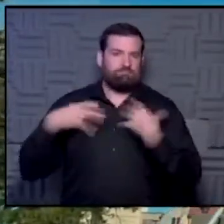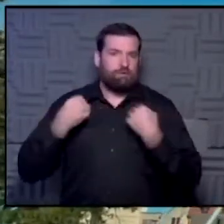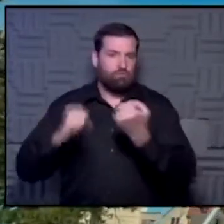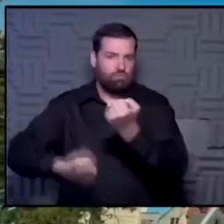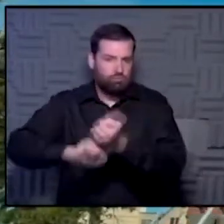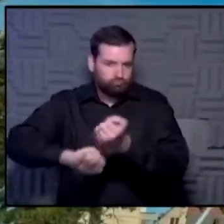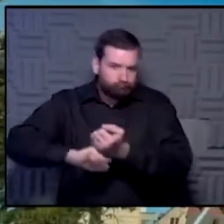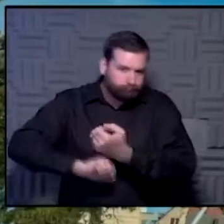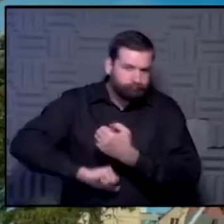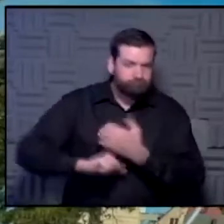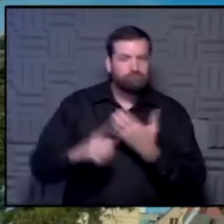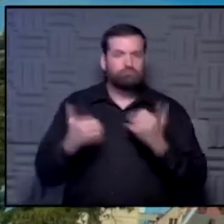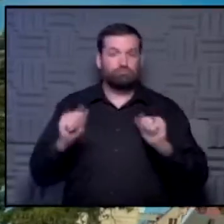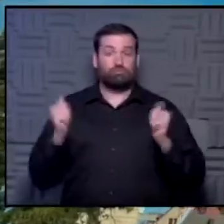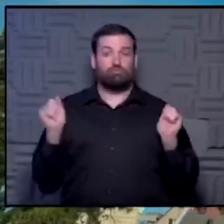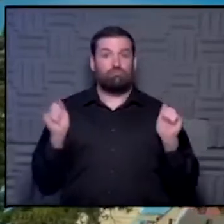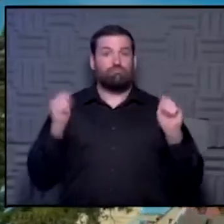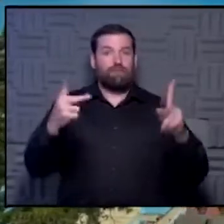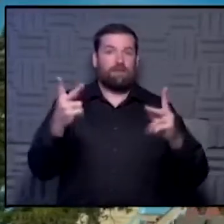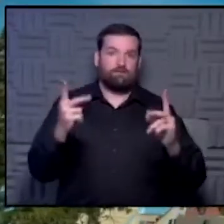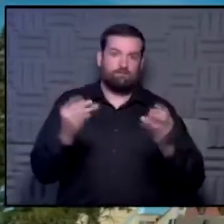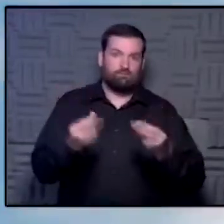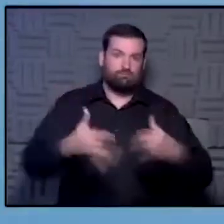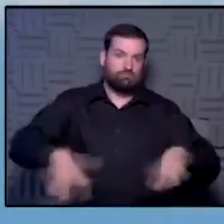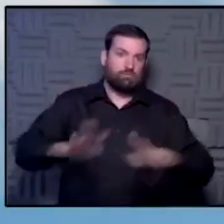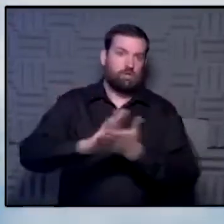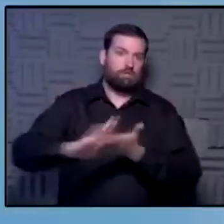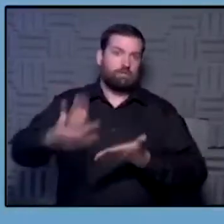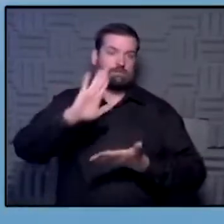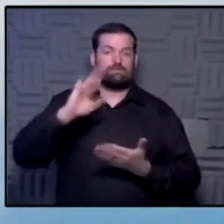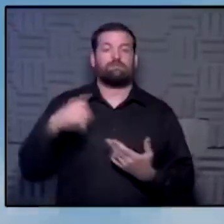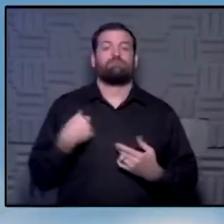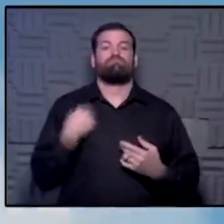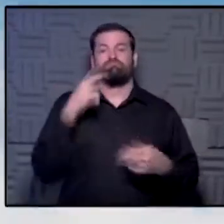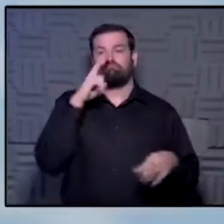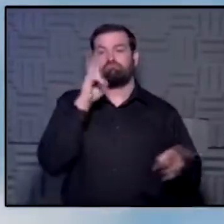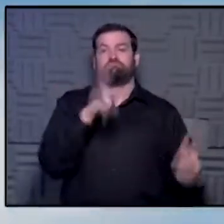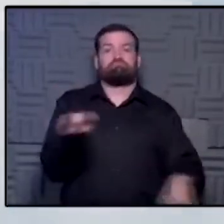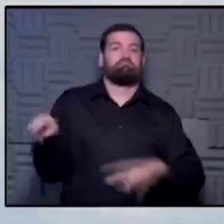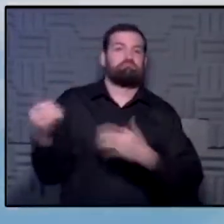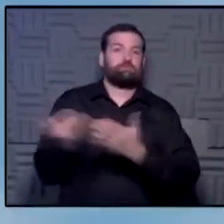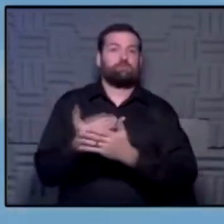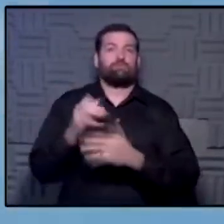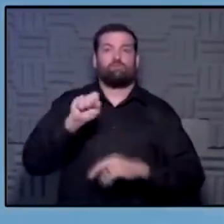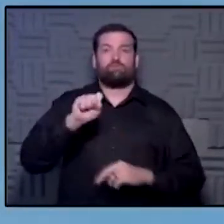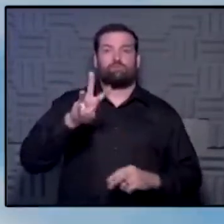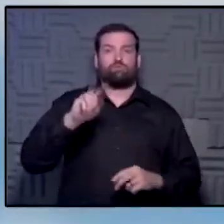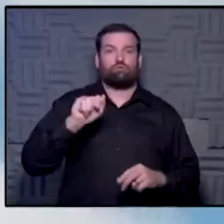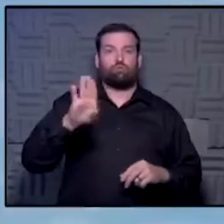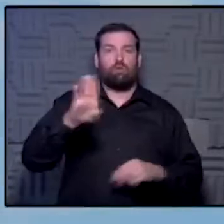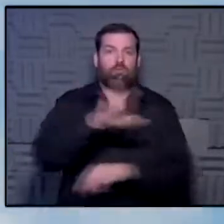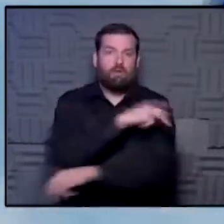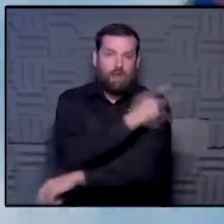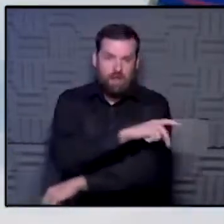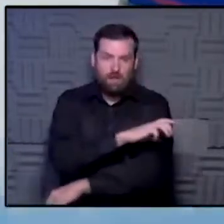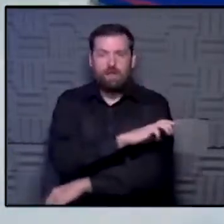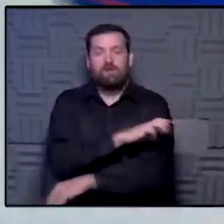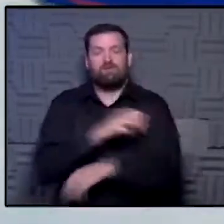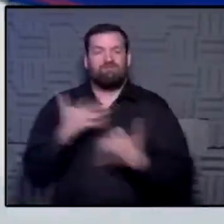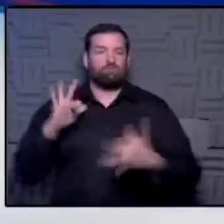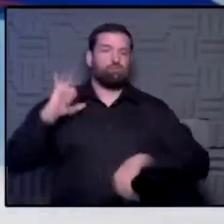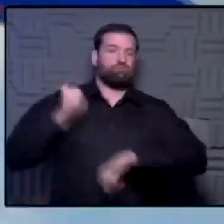with them as they're returning to campus. I took a look at our new swab clinic that we established earlier in the week